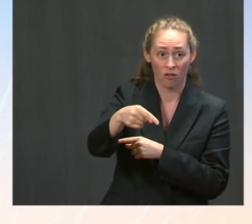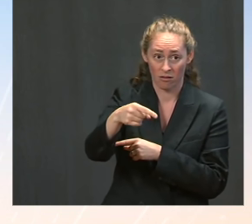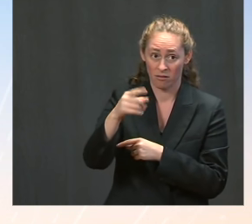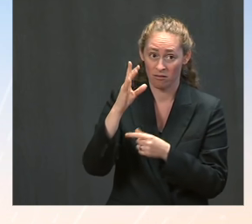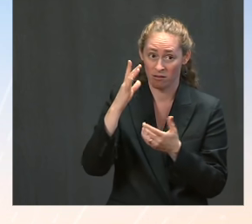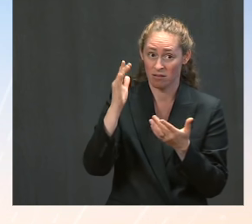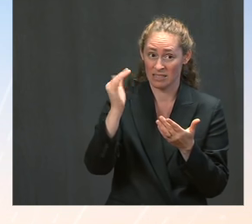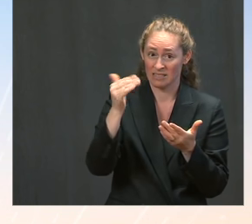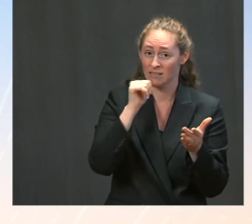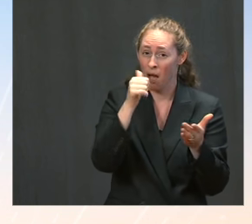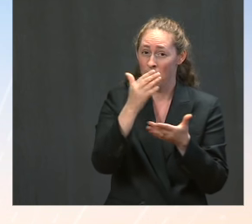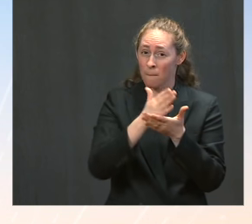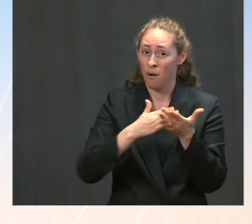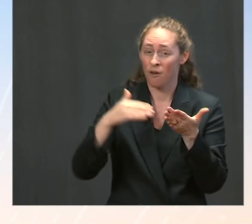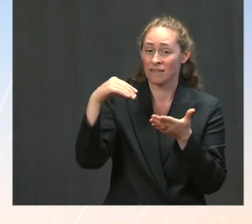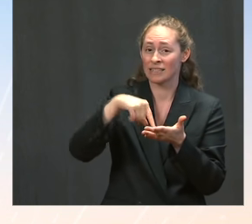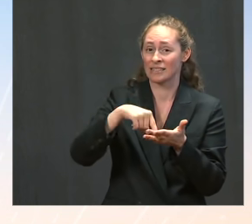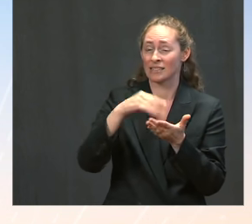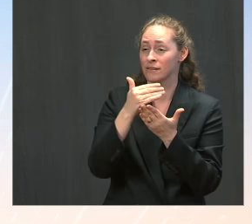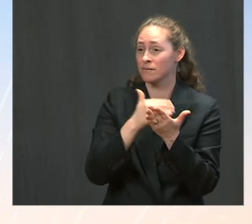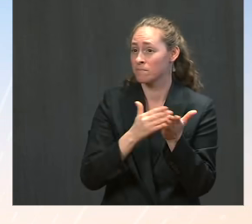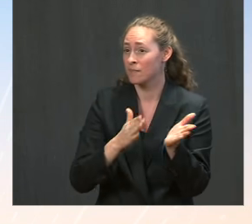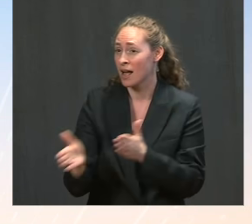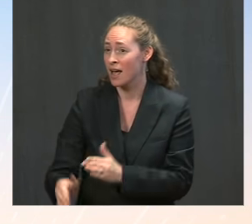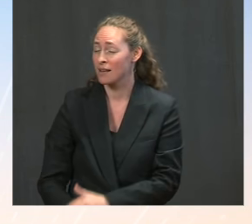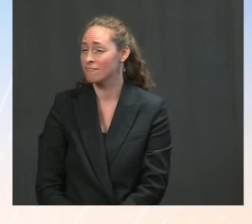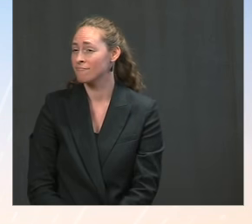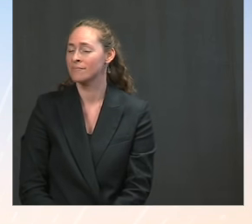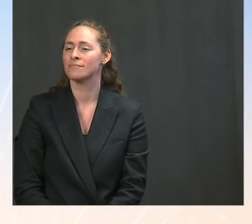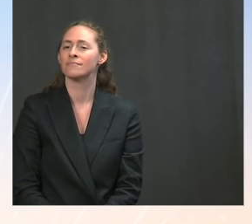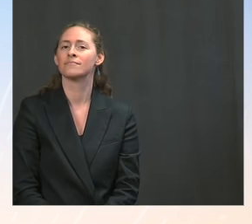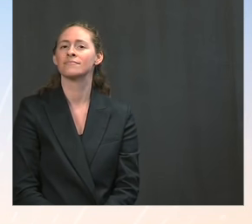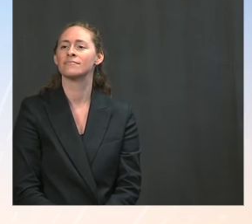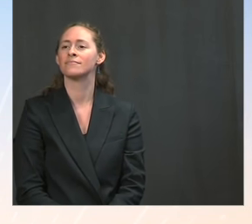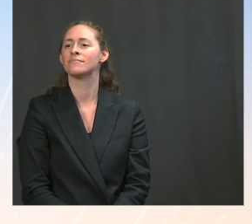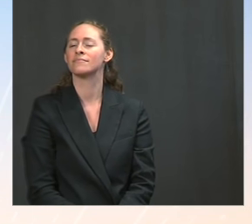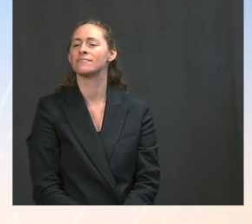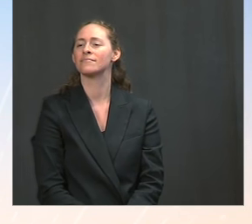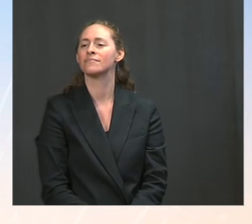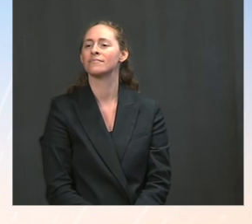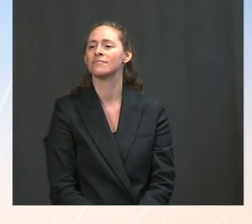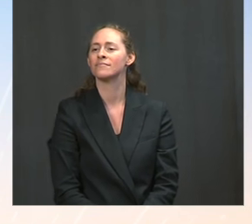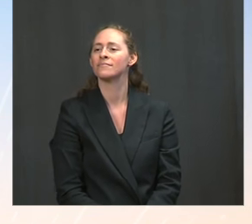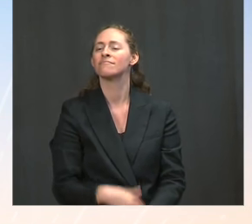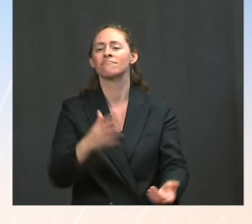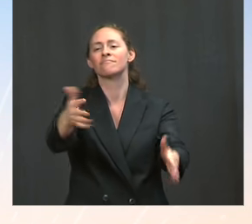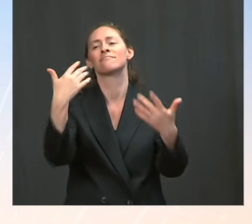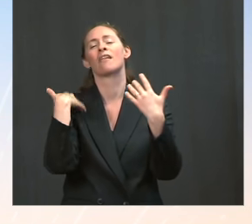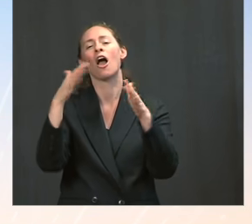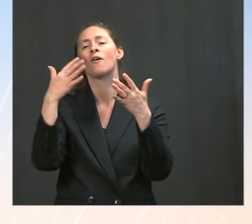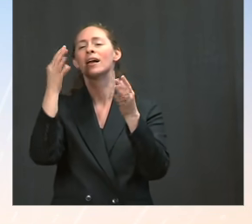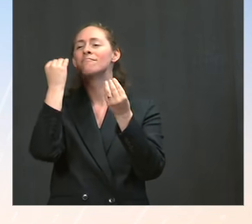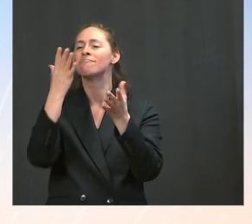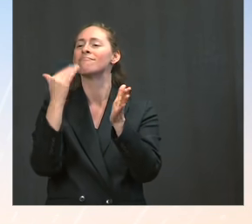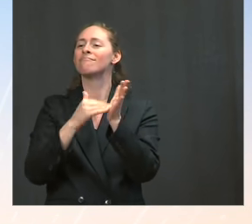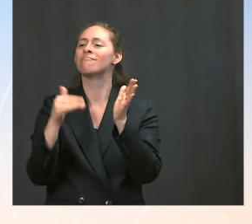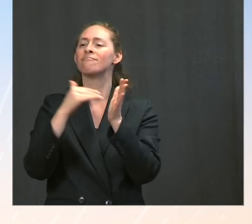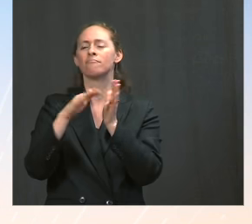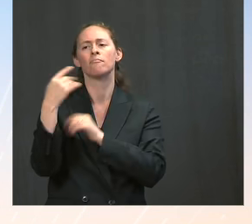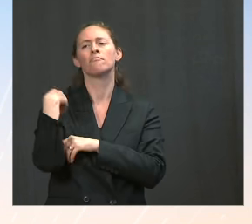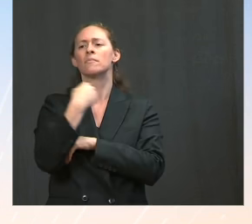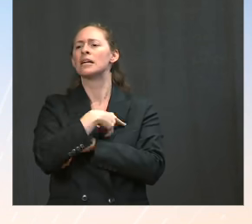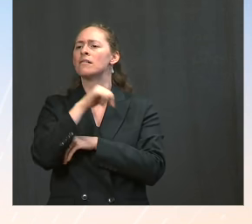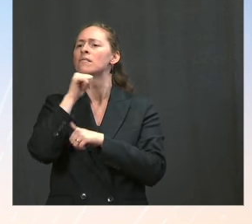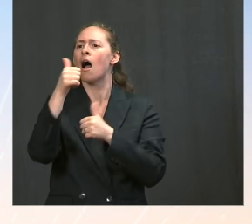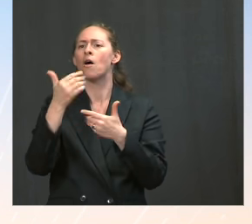say that, as we've said many times before, we don't dictate or recommend specific curriculum decisions from the federal government.